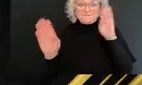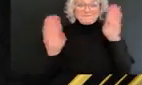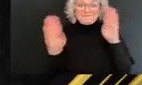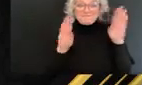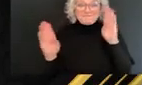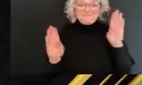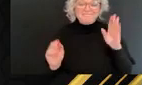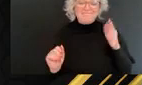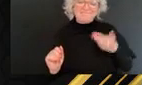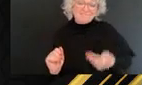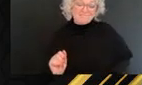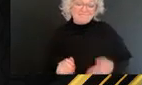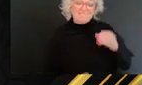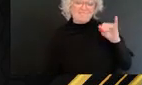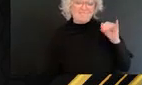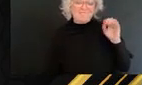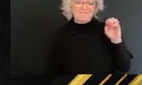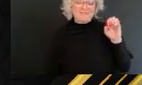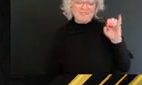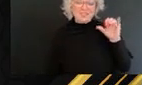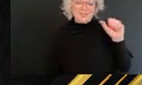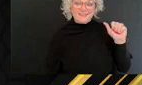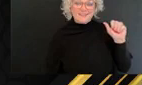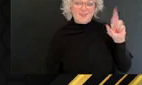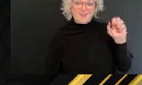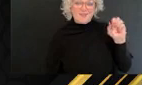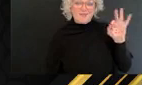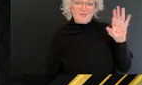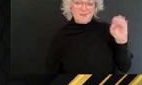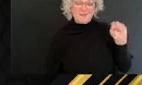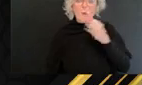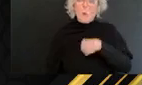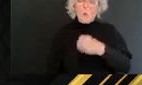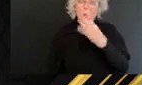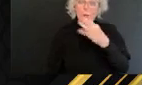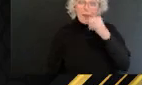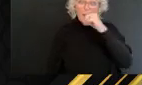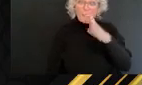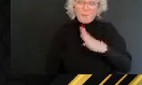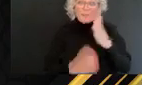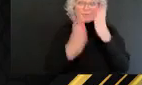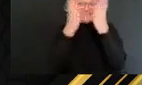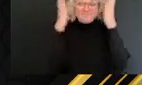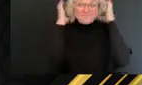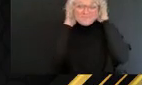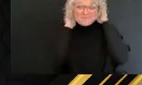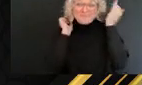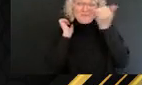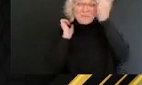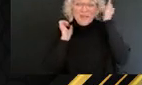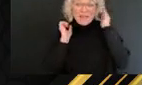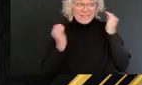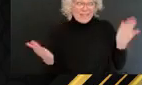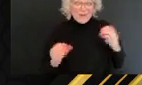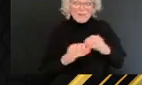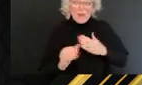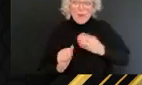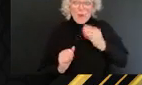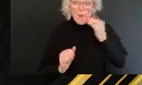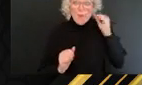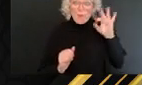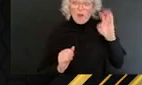Hi everyone, I'm Jessica Rafuse. I'm a white woman with blonde hair pulled back in a ponytail. I'm here in my home